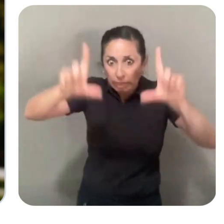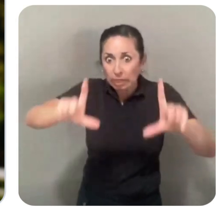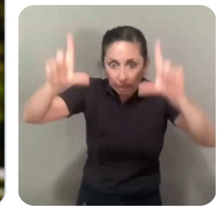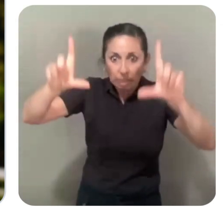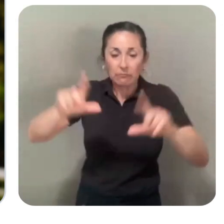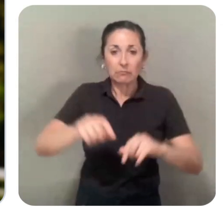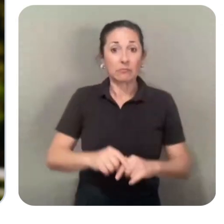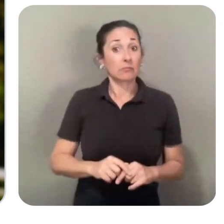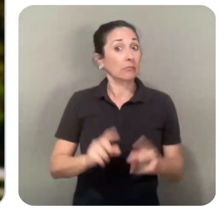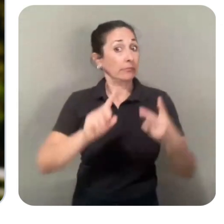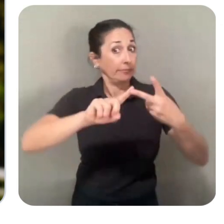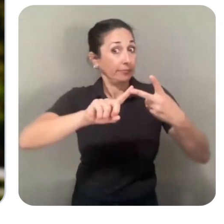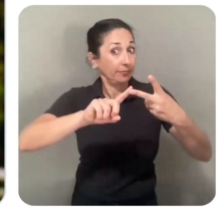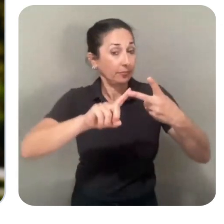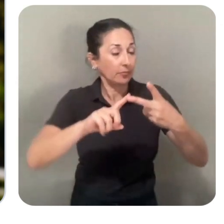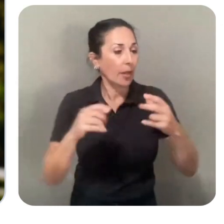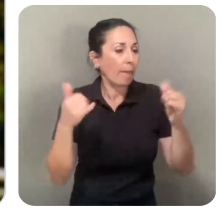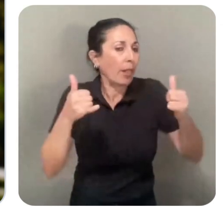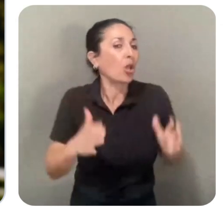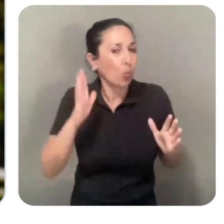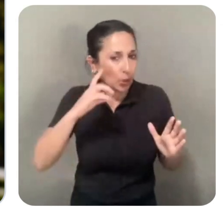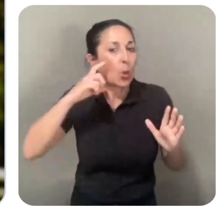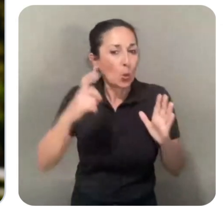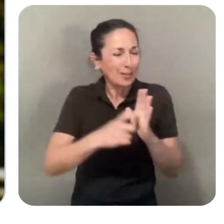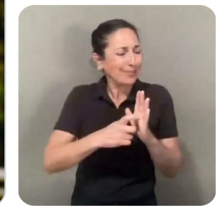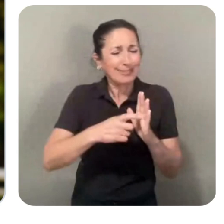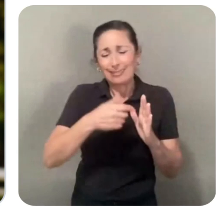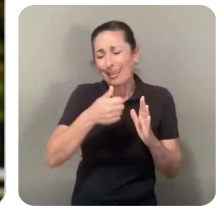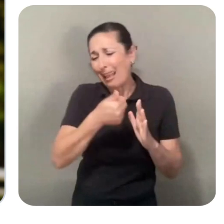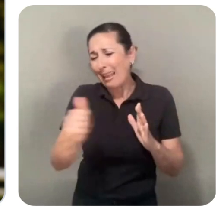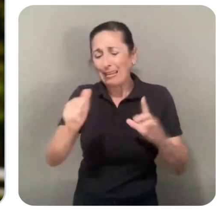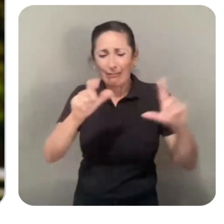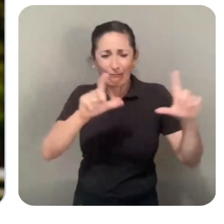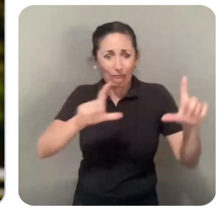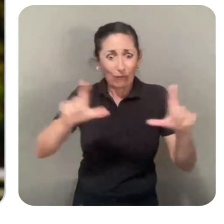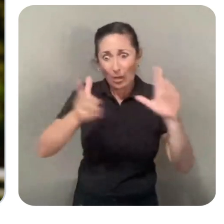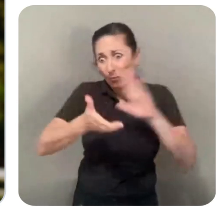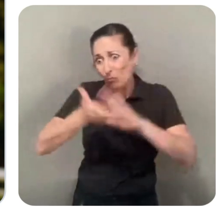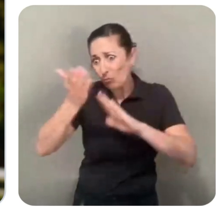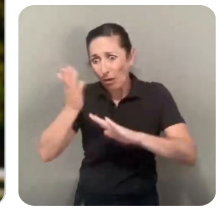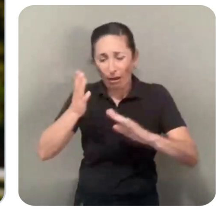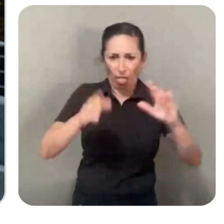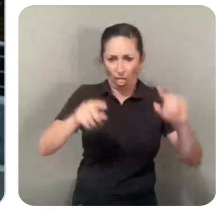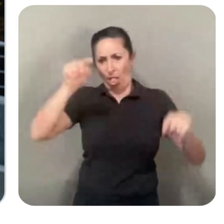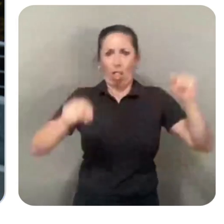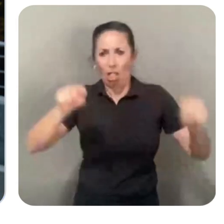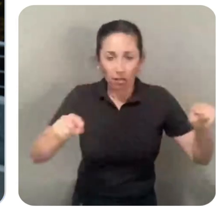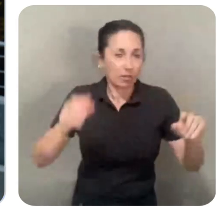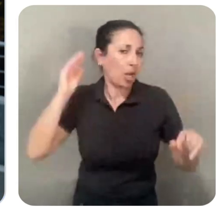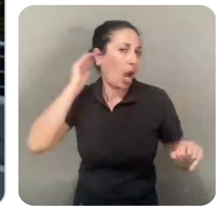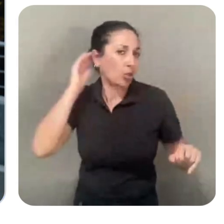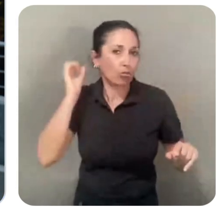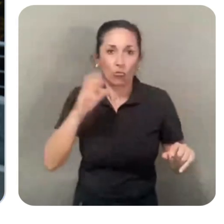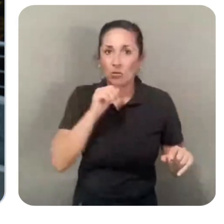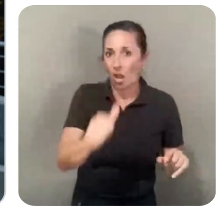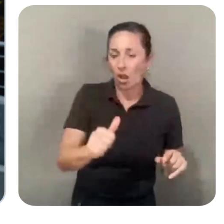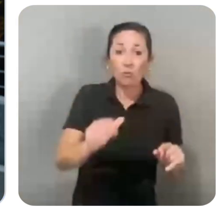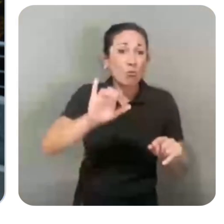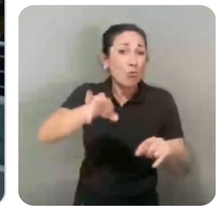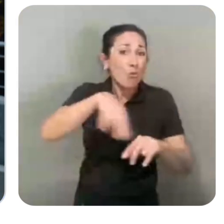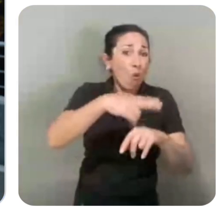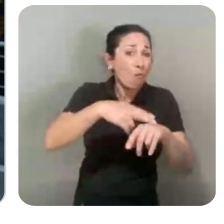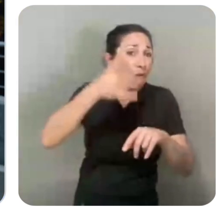Second, players will notice any inconsistent frame rate, whether consciously or not. A normal phone app